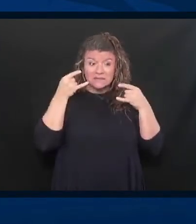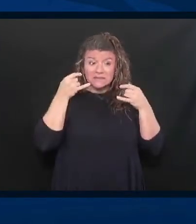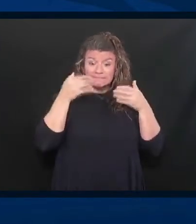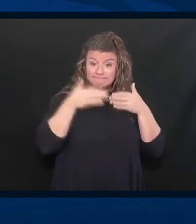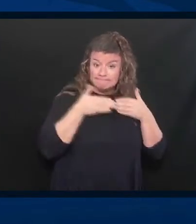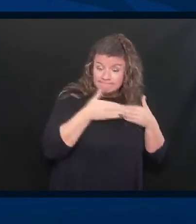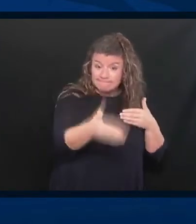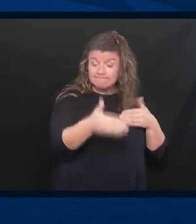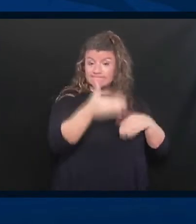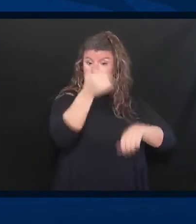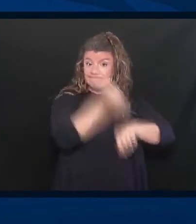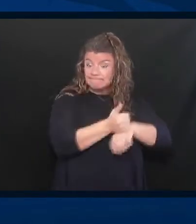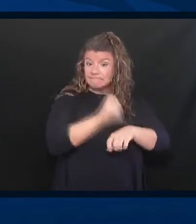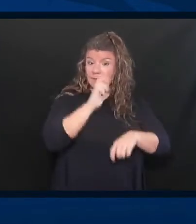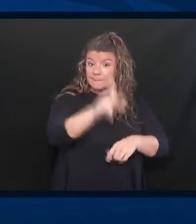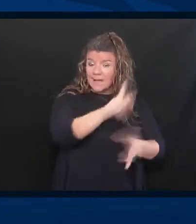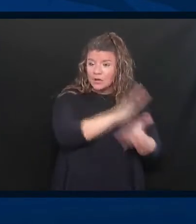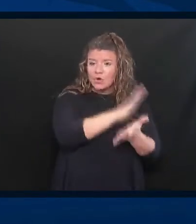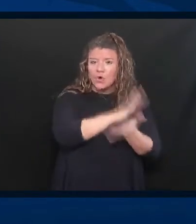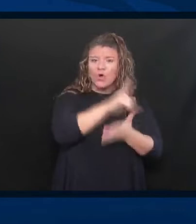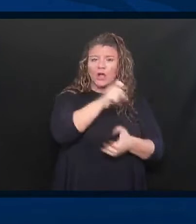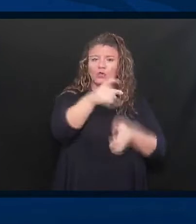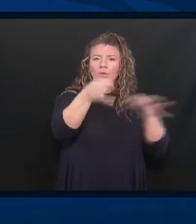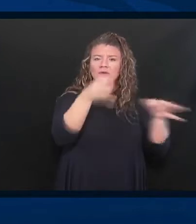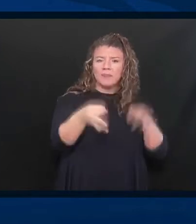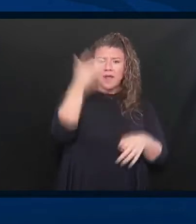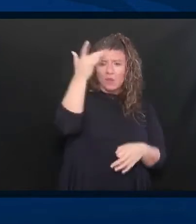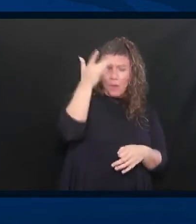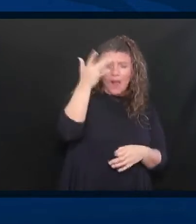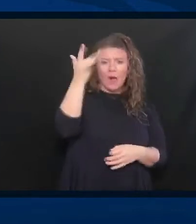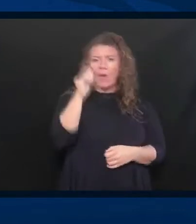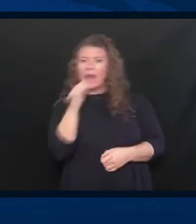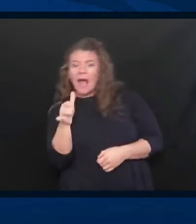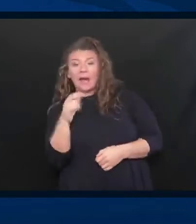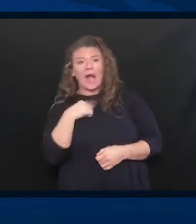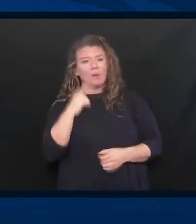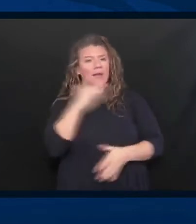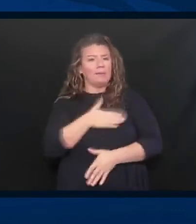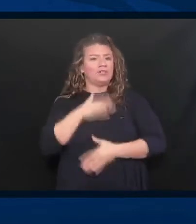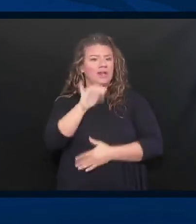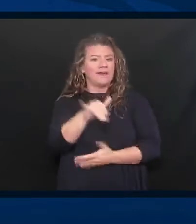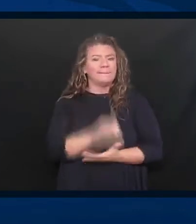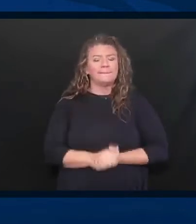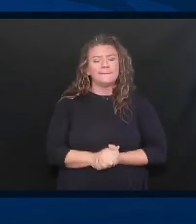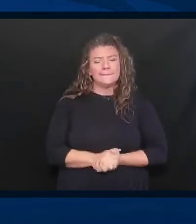and if you could explain why or why not, that'd be appreciated. Thank you.